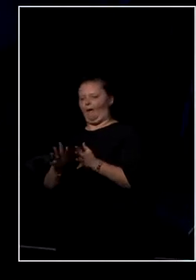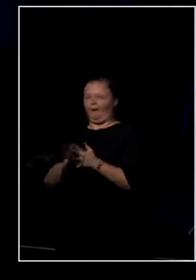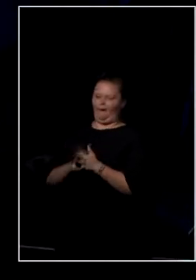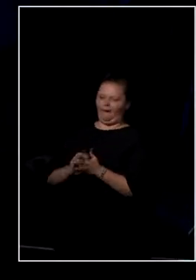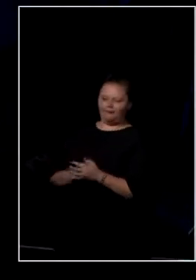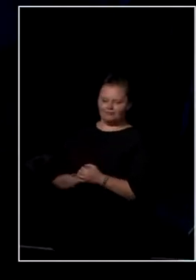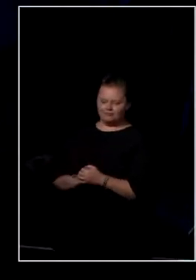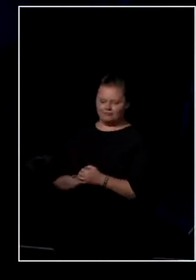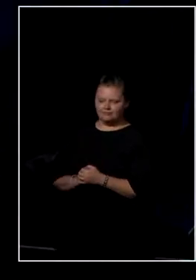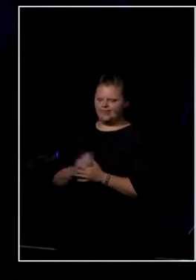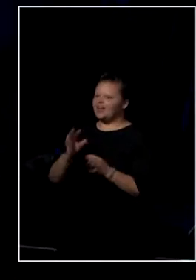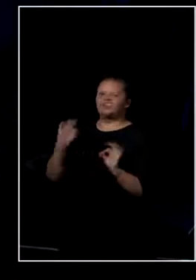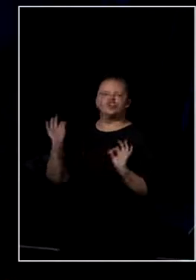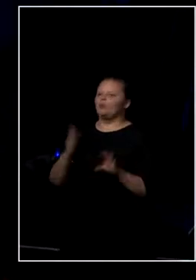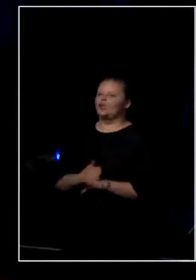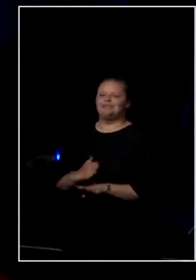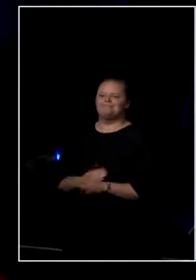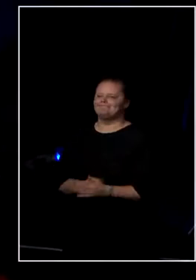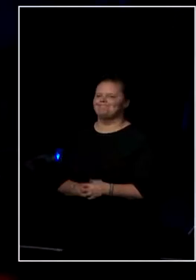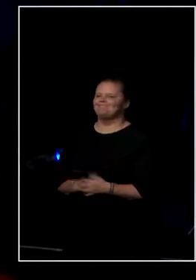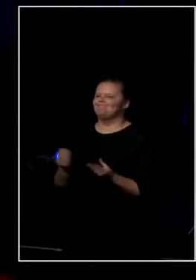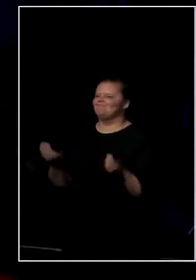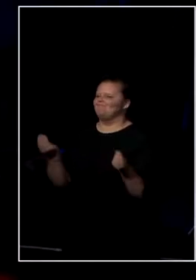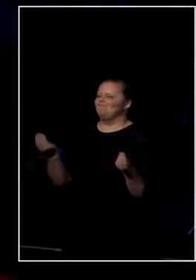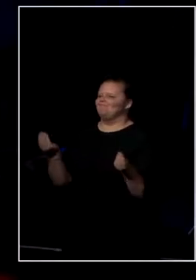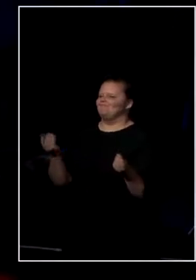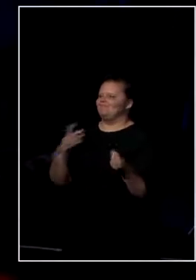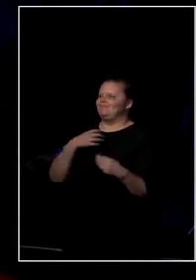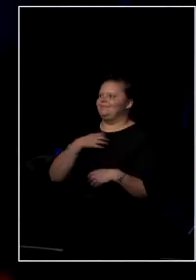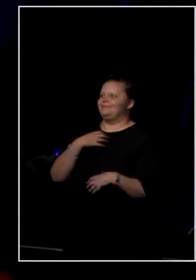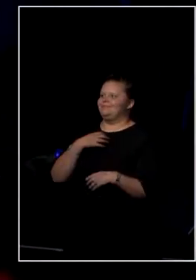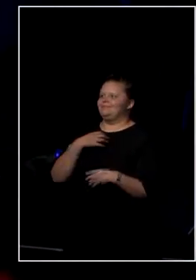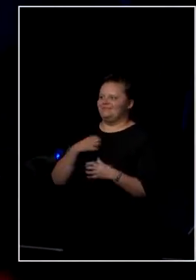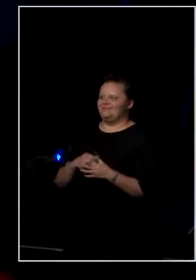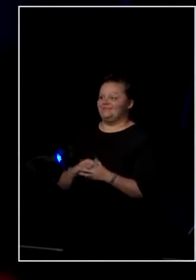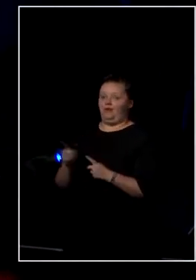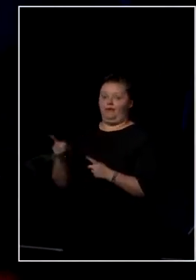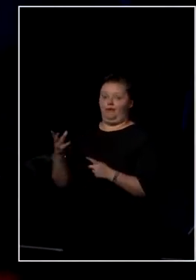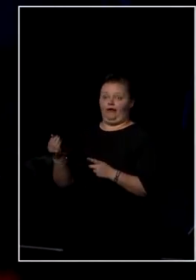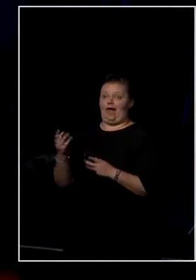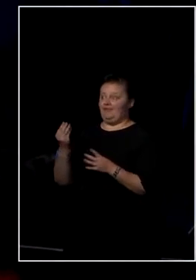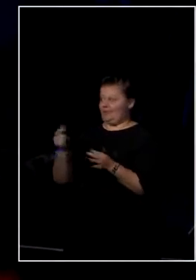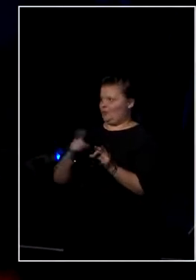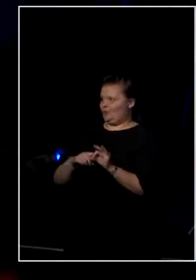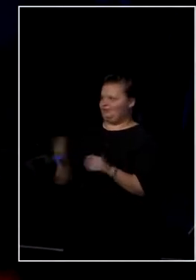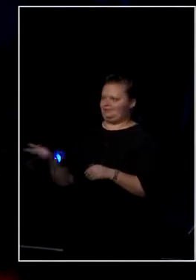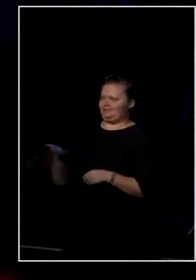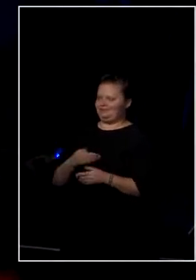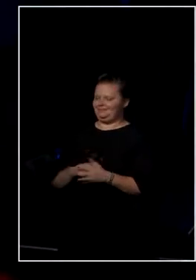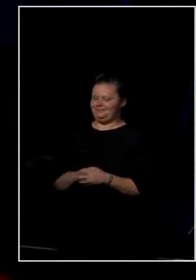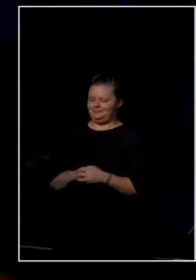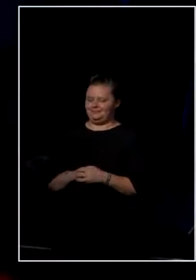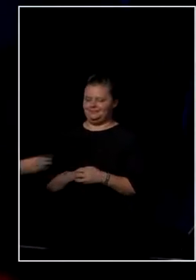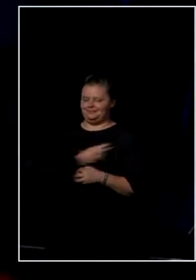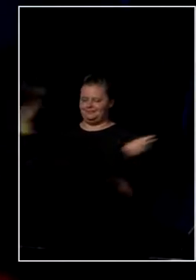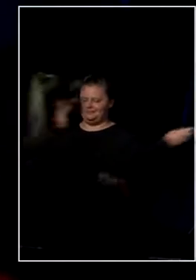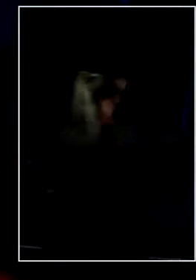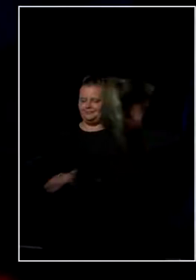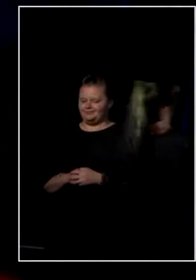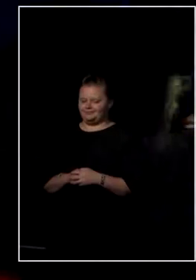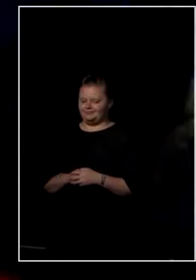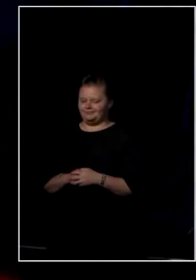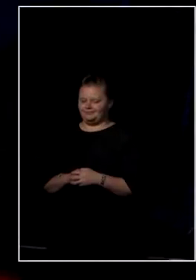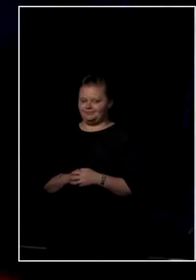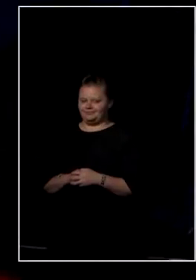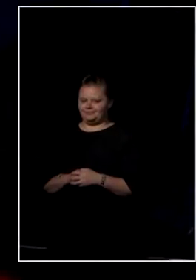Yeah, so it's not working. Oh, no. So we do have some questions. Yeah, do you want to?